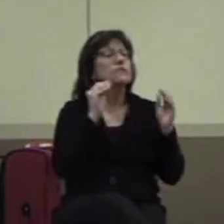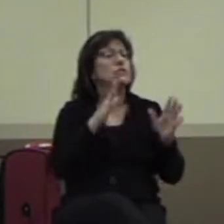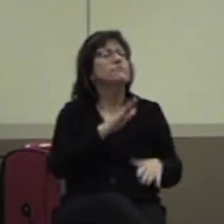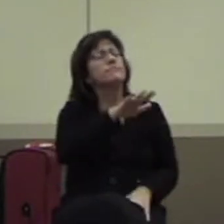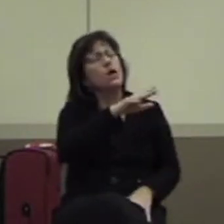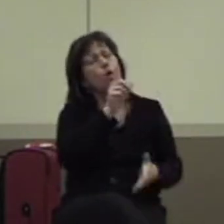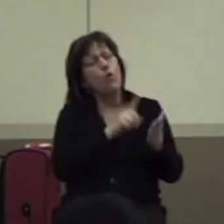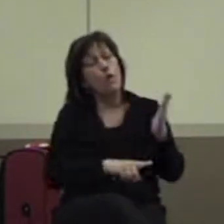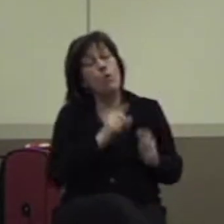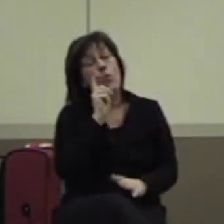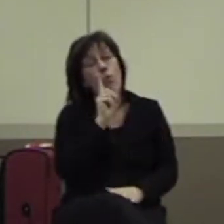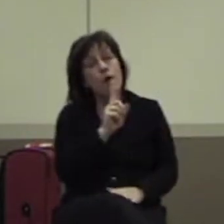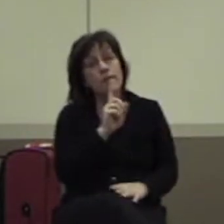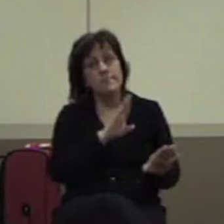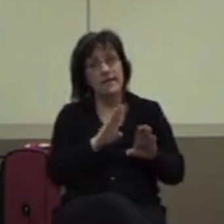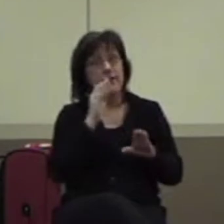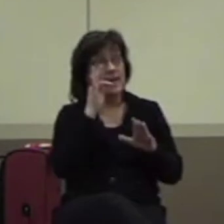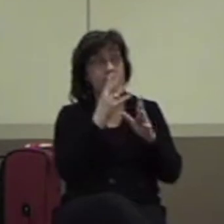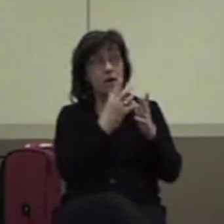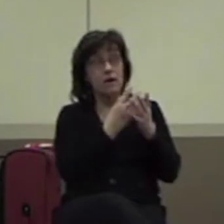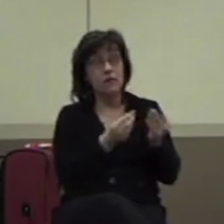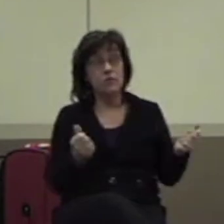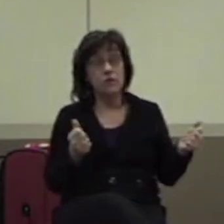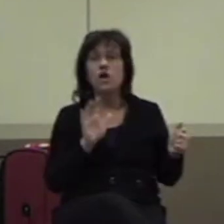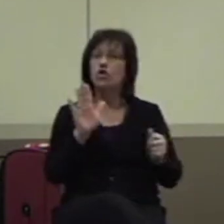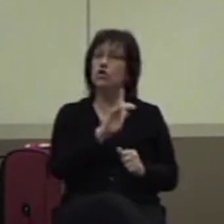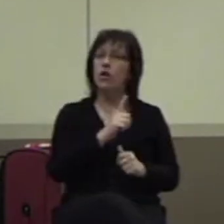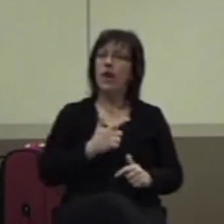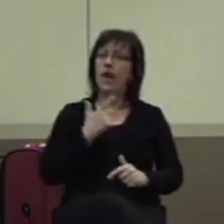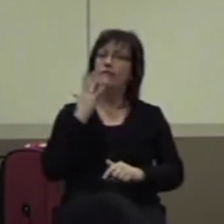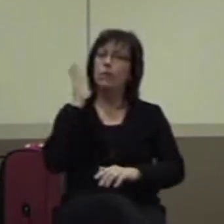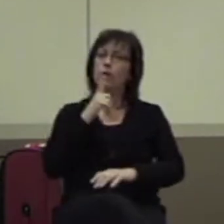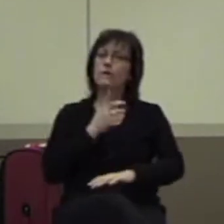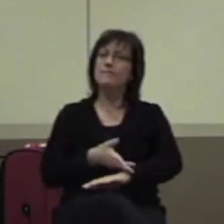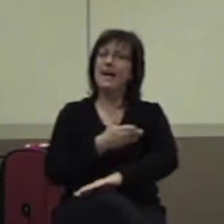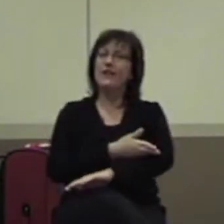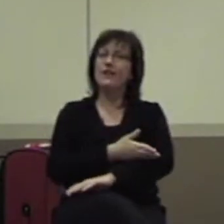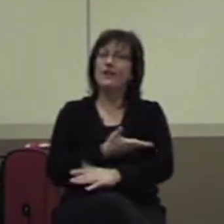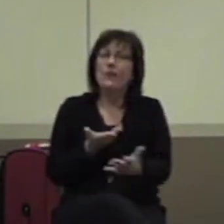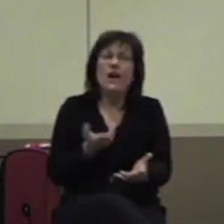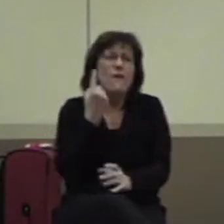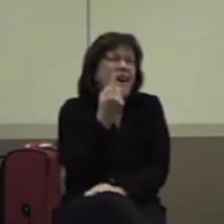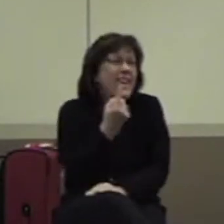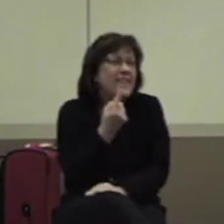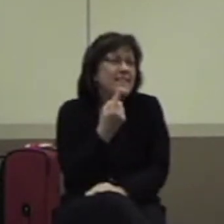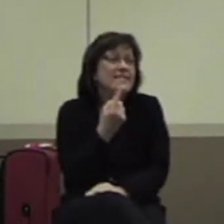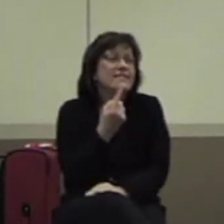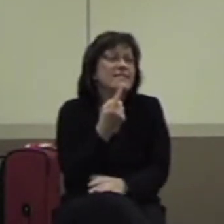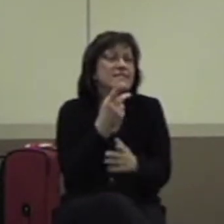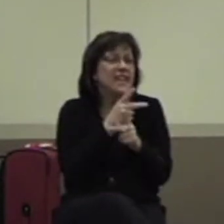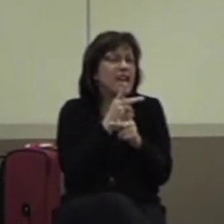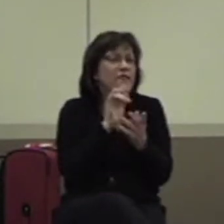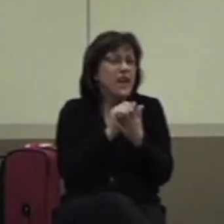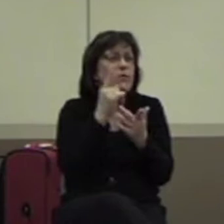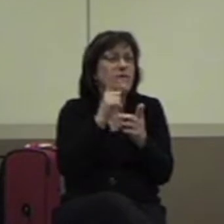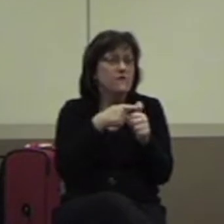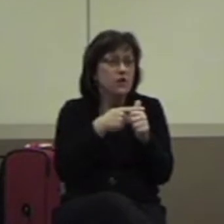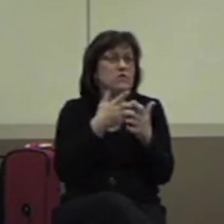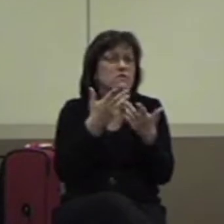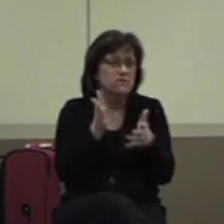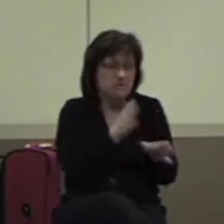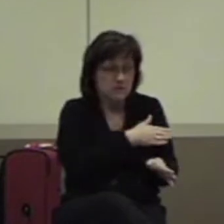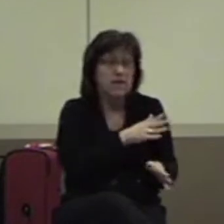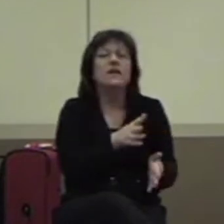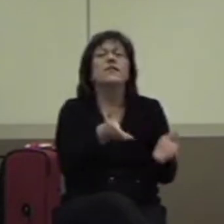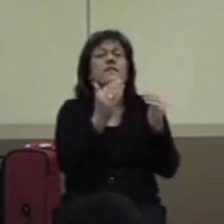what 1 behavior, if it disappeared, your life would be better. Let's take care of that first, and then we'll